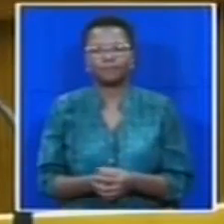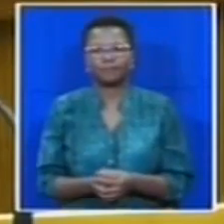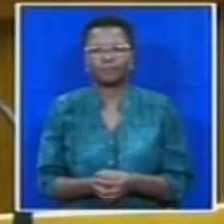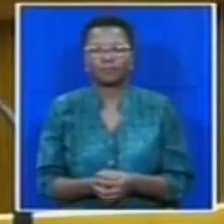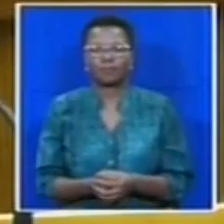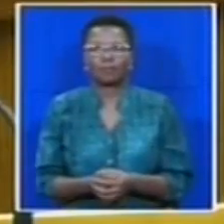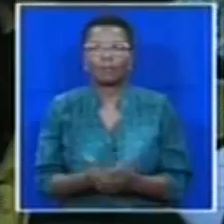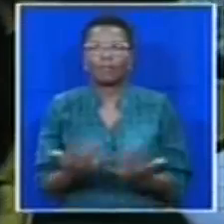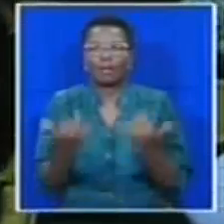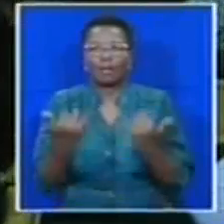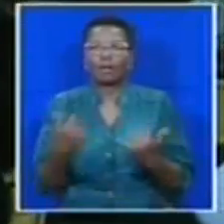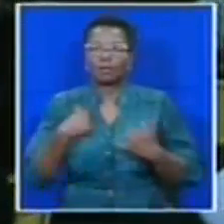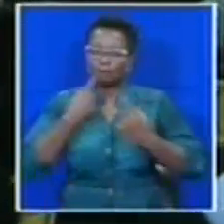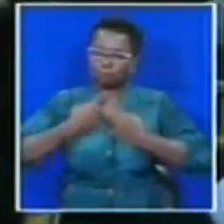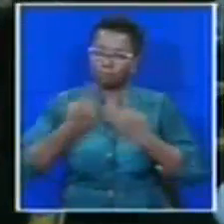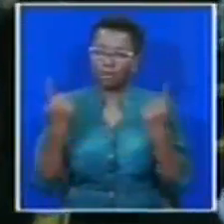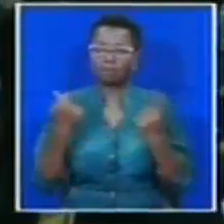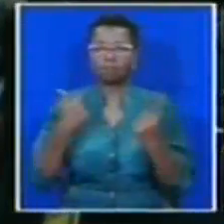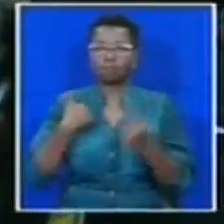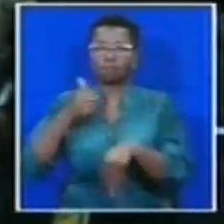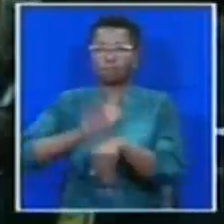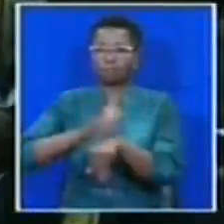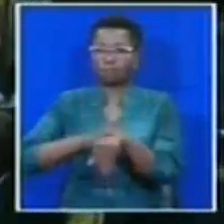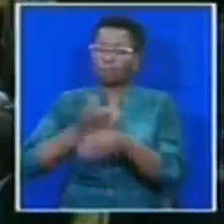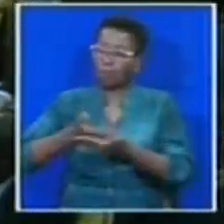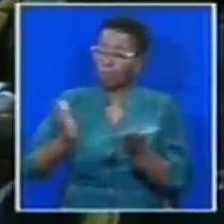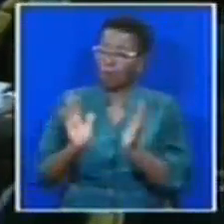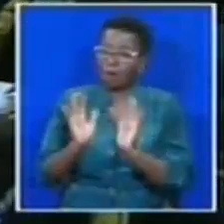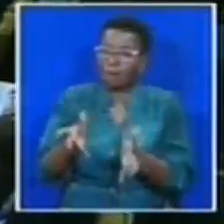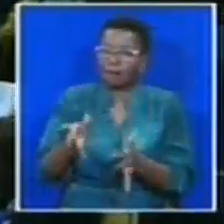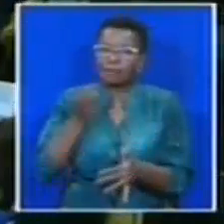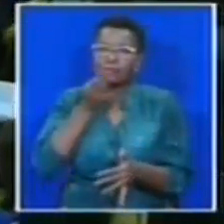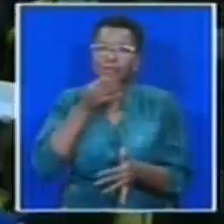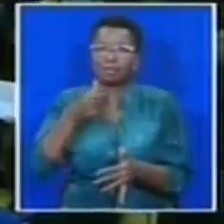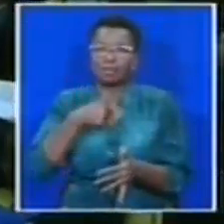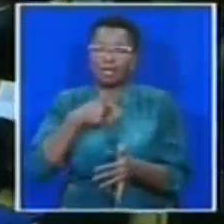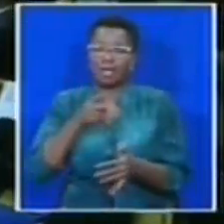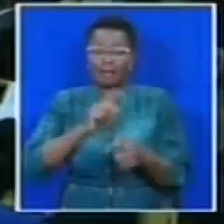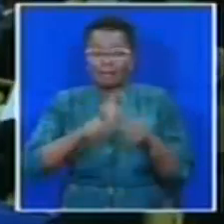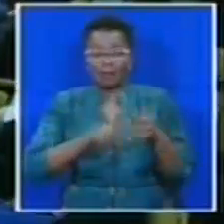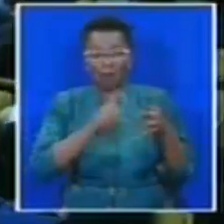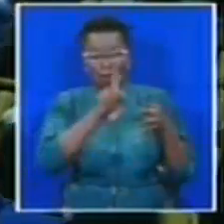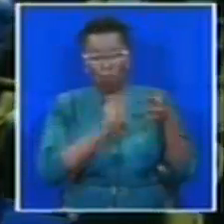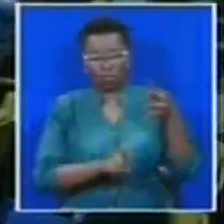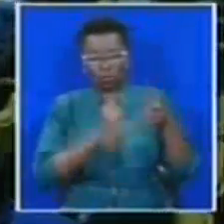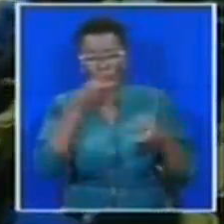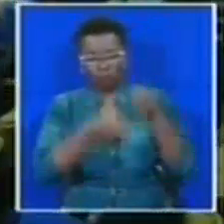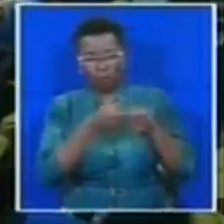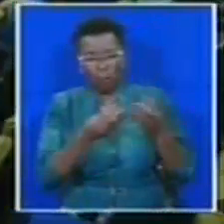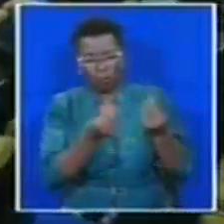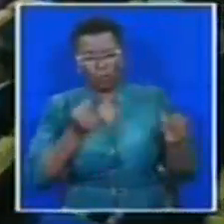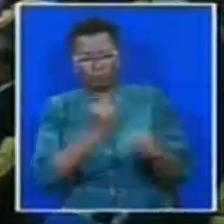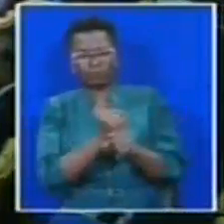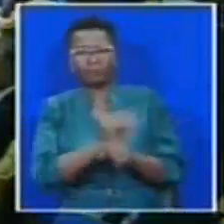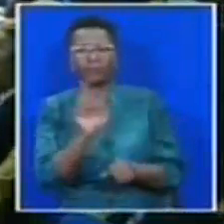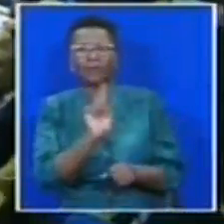In saying this, I need to caution that we should not expect to find straightforward answers to the many challenges we face.